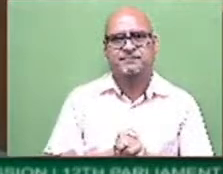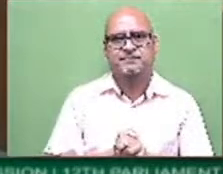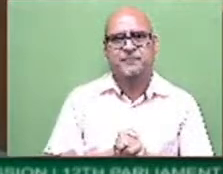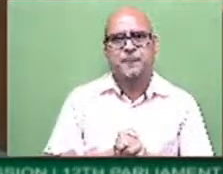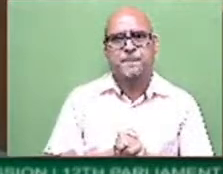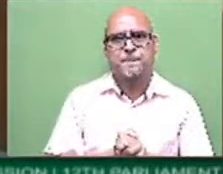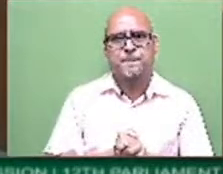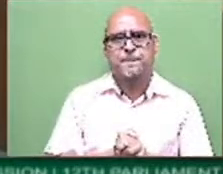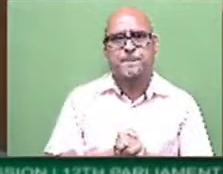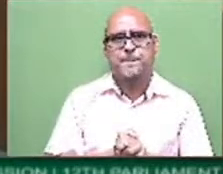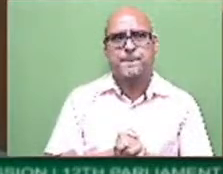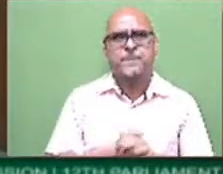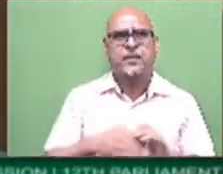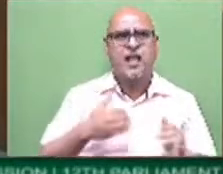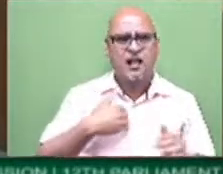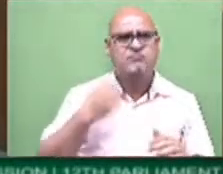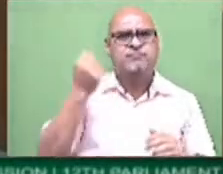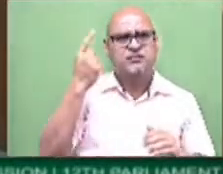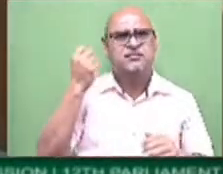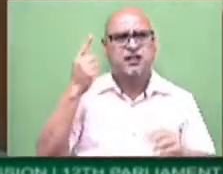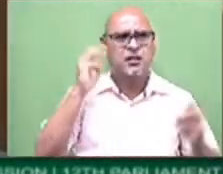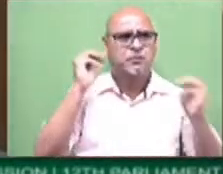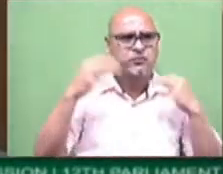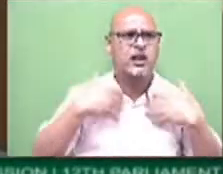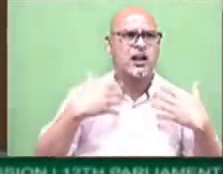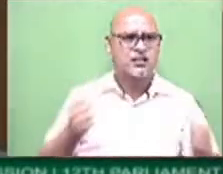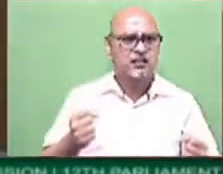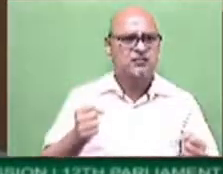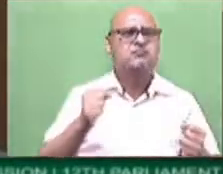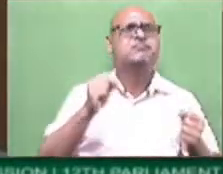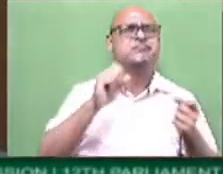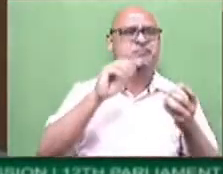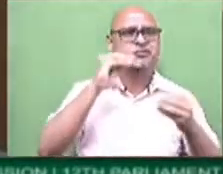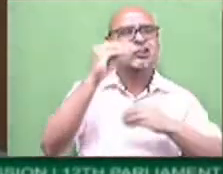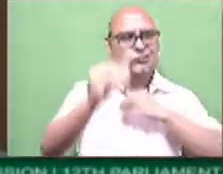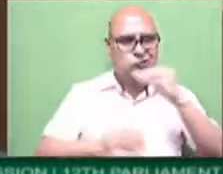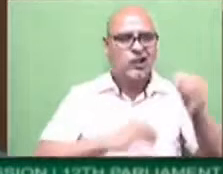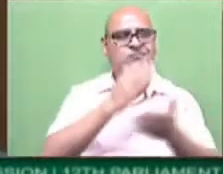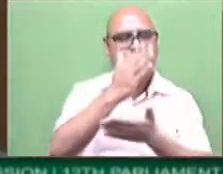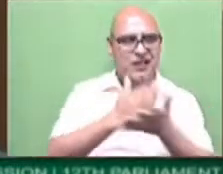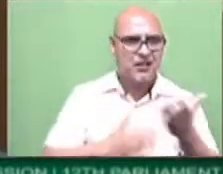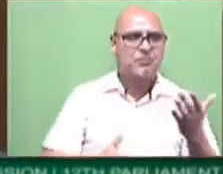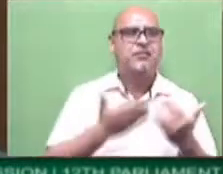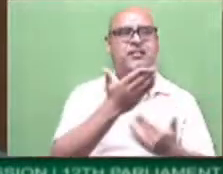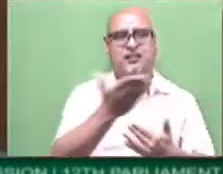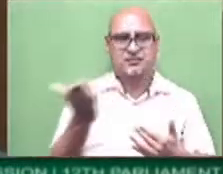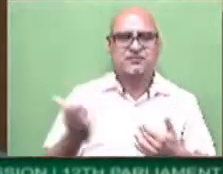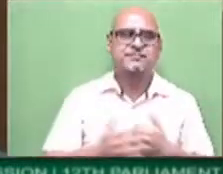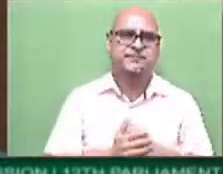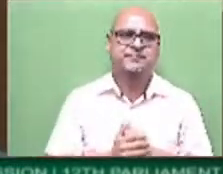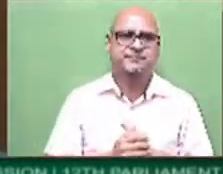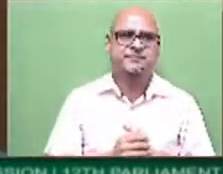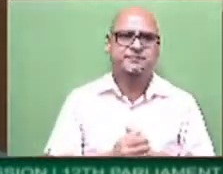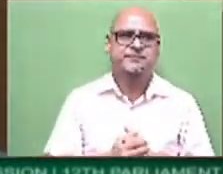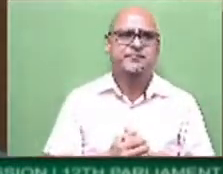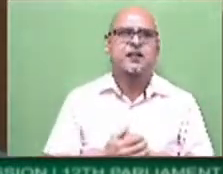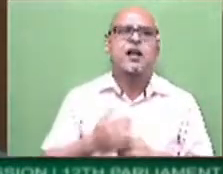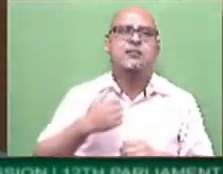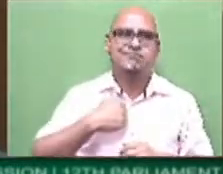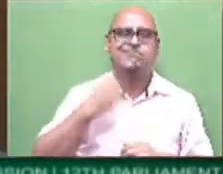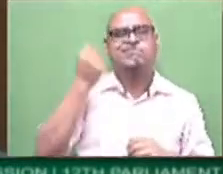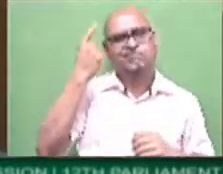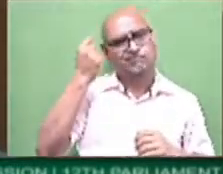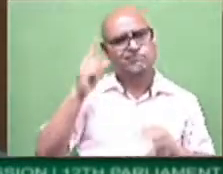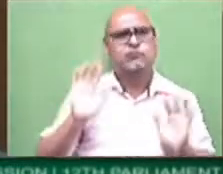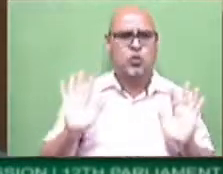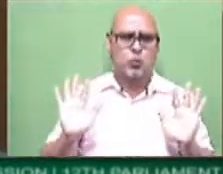understand why it has changed. I'm not saying it's the wrong thing to do, but that has changed, and therefore,